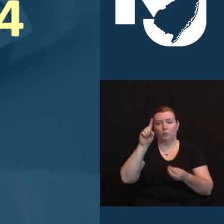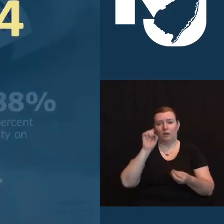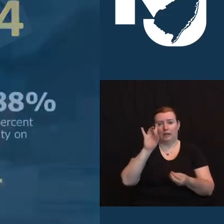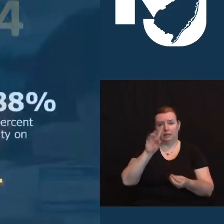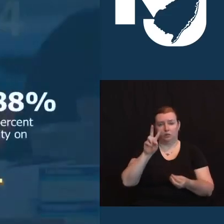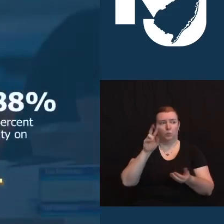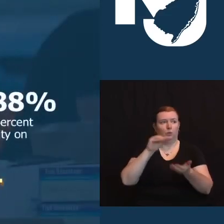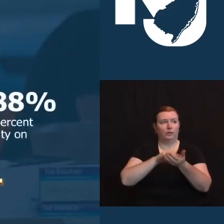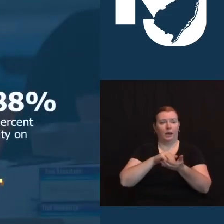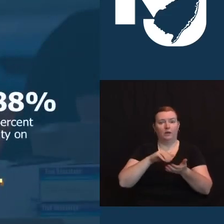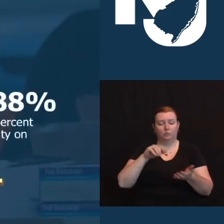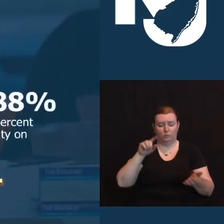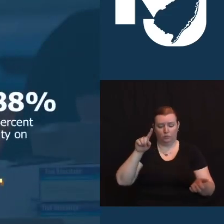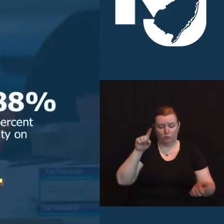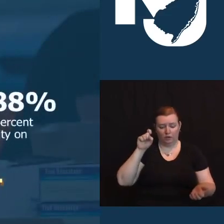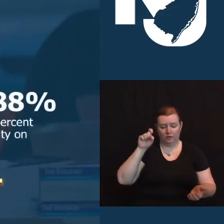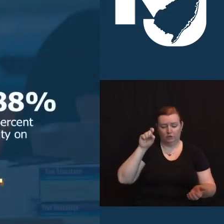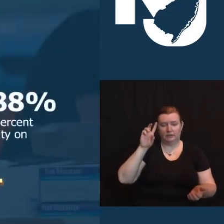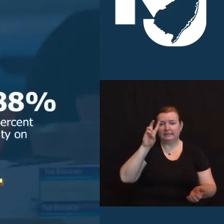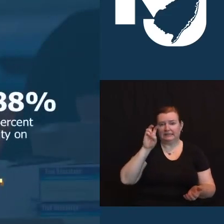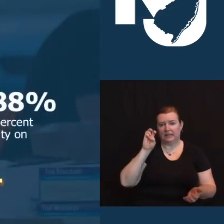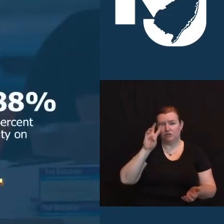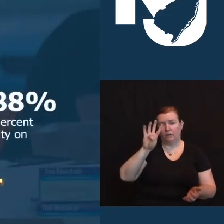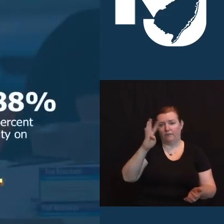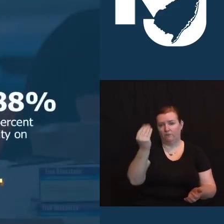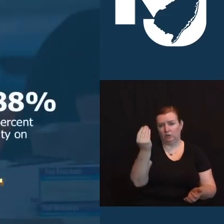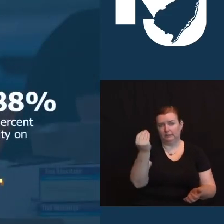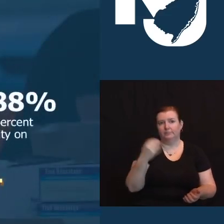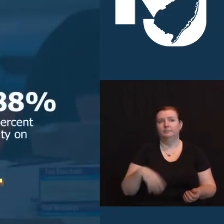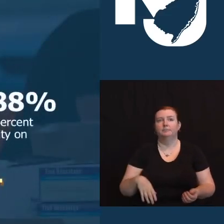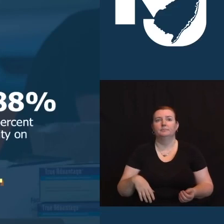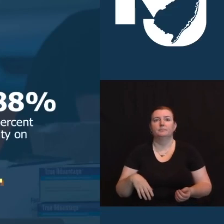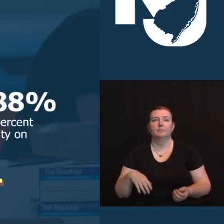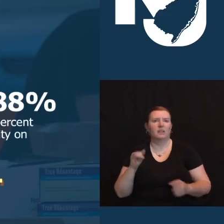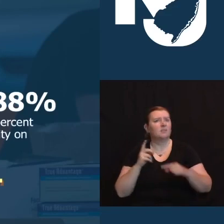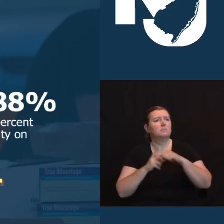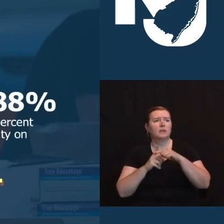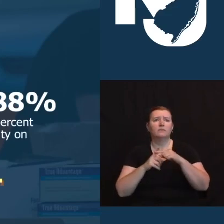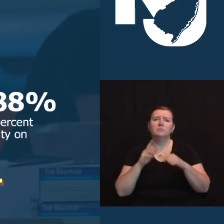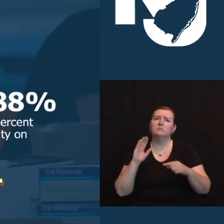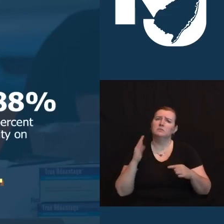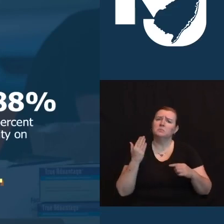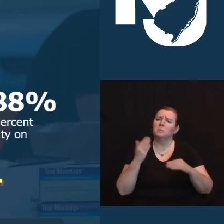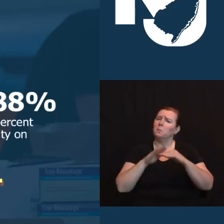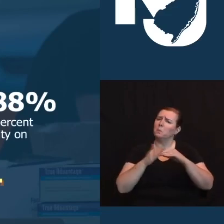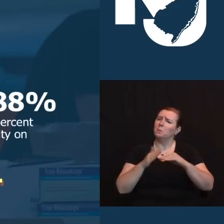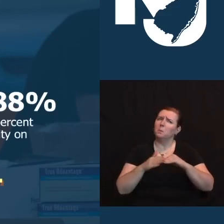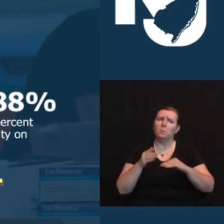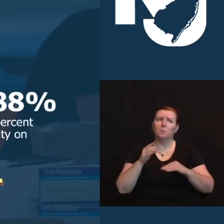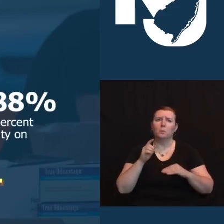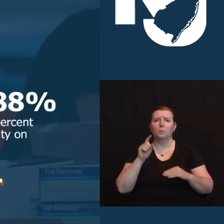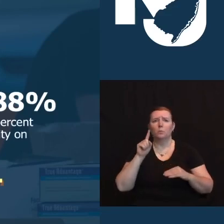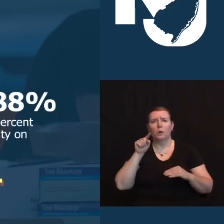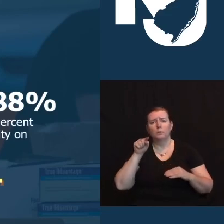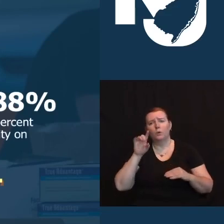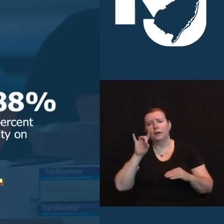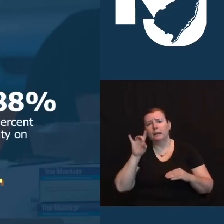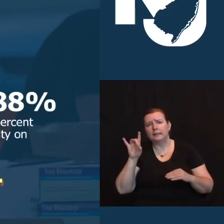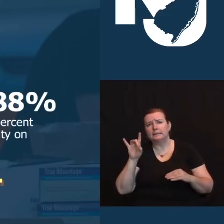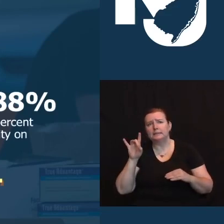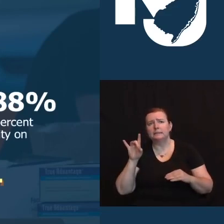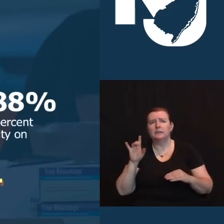182,614. It's nice to see that number, Judy, come down over the past couple of days. It's still 264, but it is down from some of